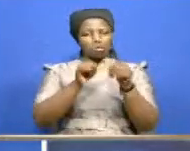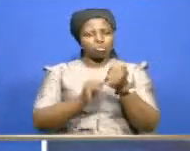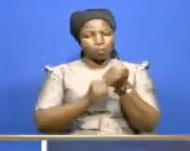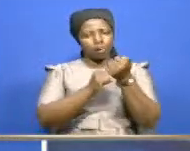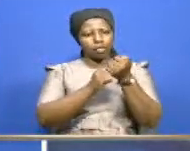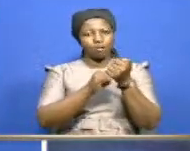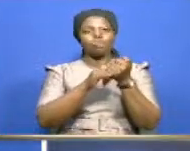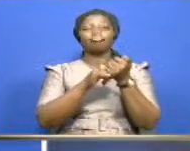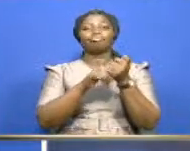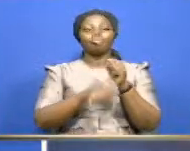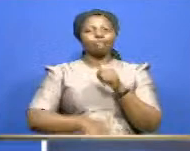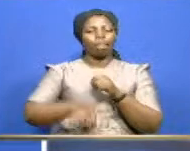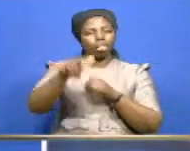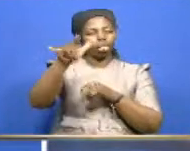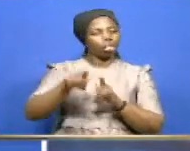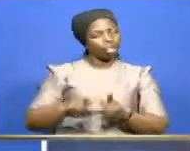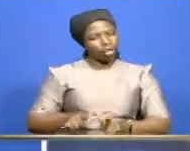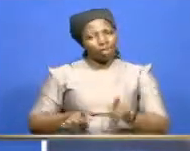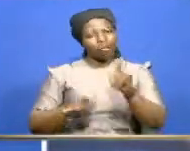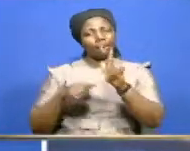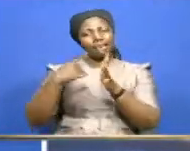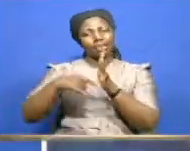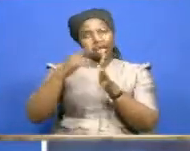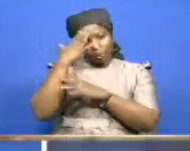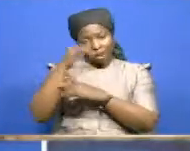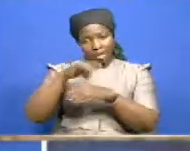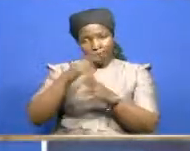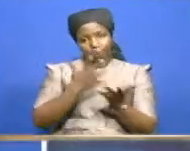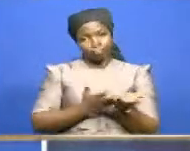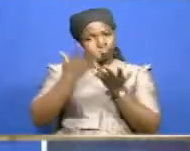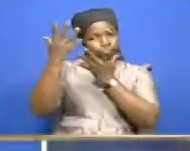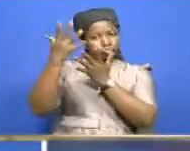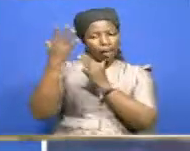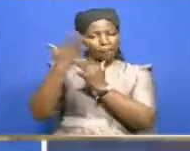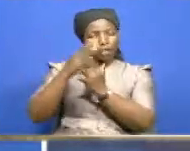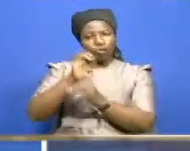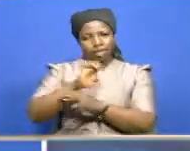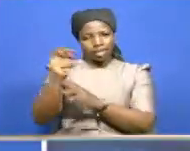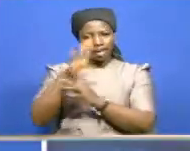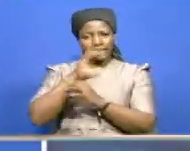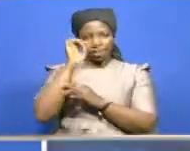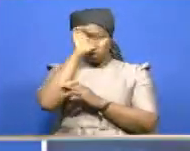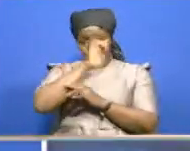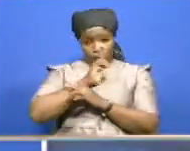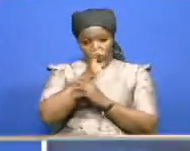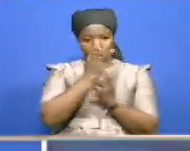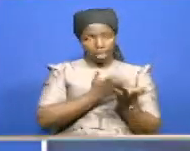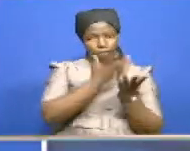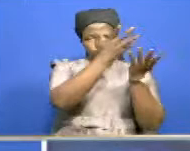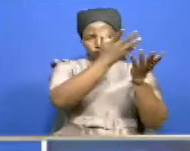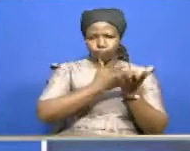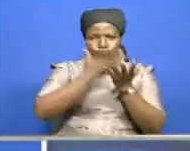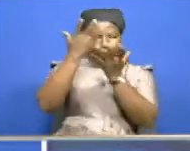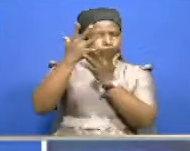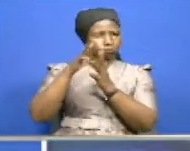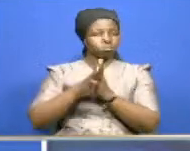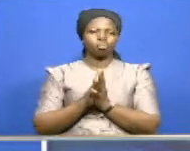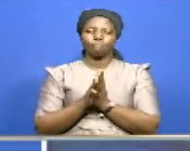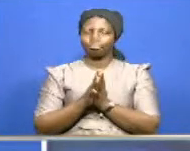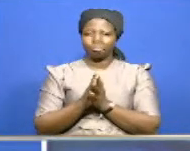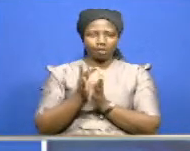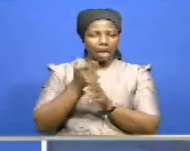aviation industry as cargo transport to the Middle East and Europe is on the upward trajectory. Even during these challenging